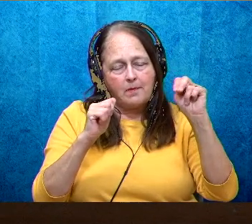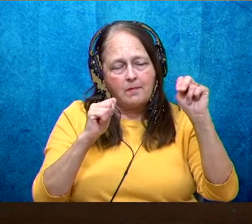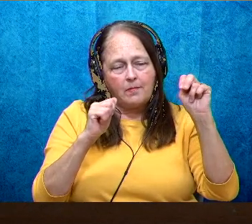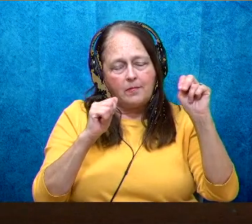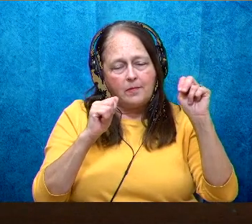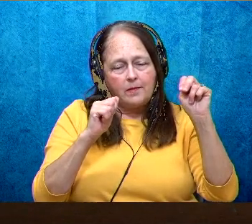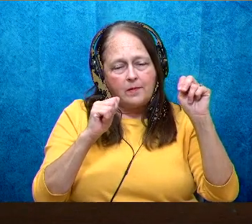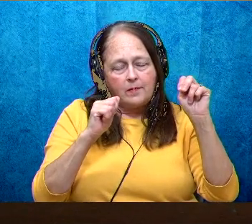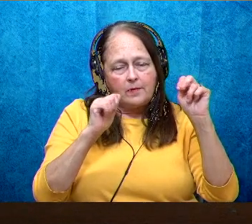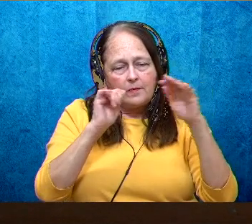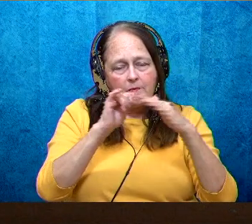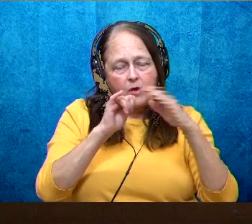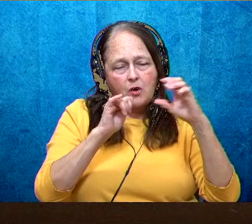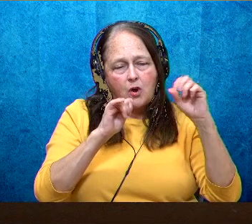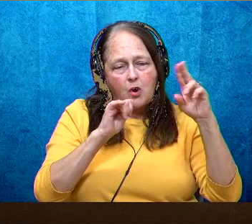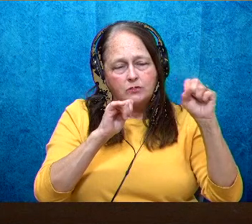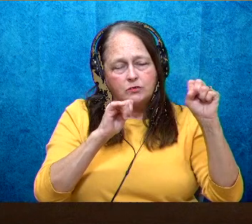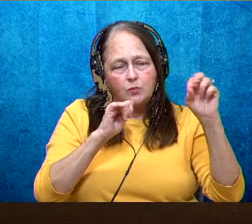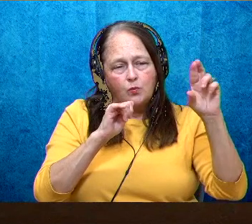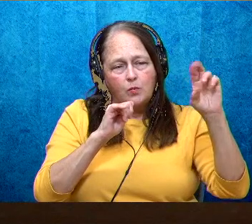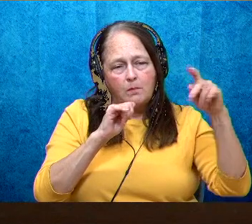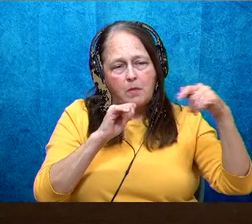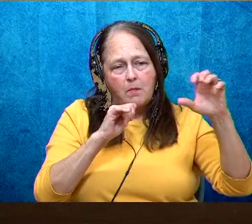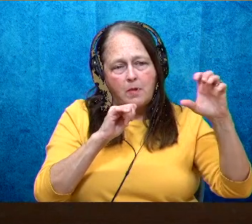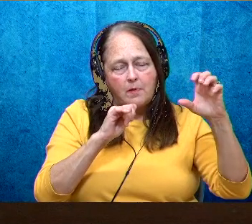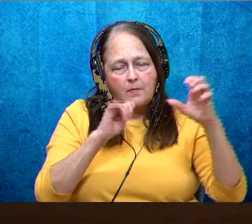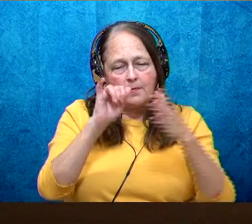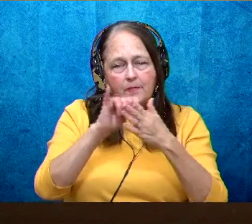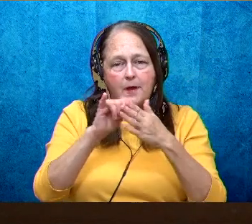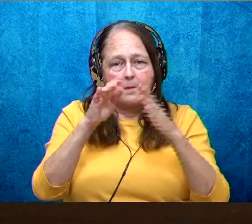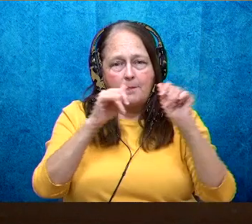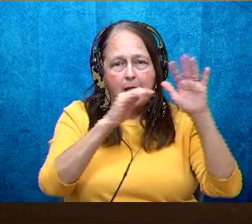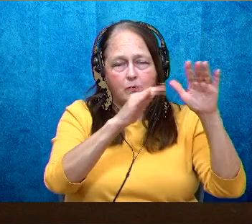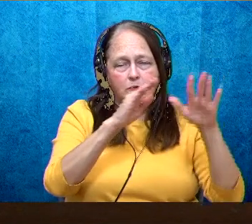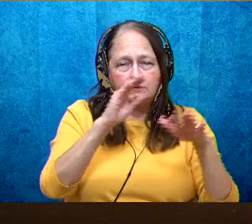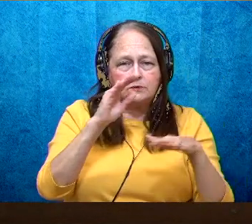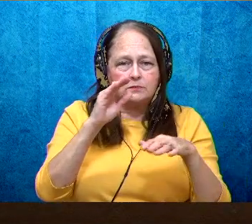the Caucasus republics because they're found in the Caucasus Mountains.